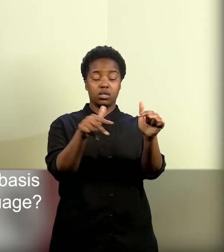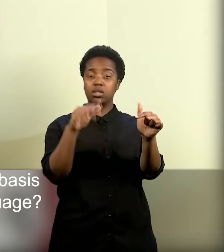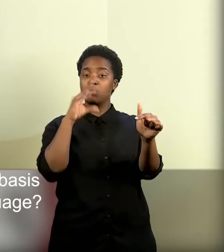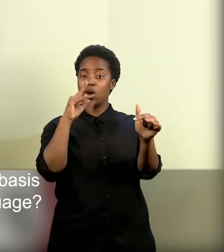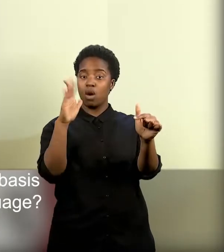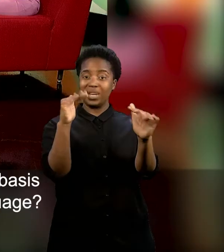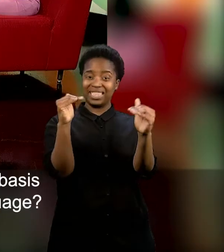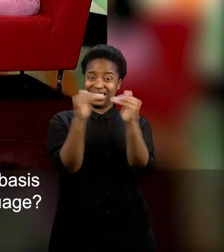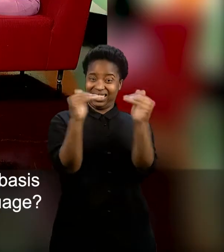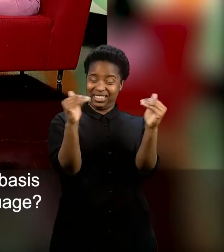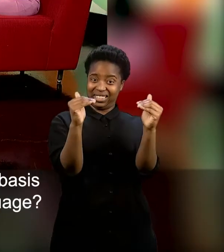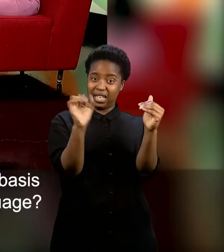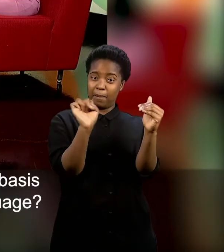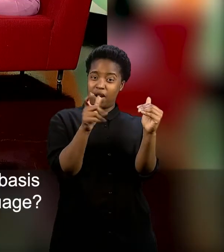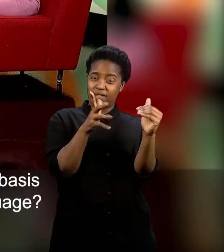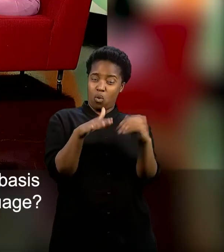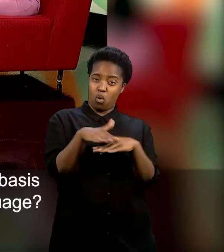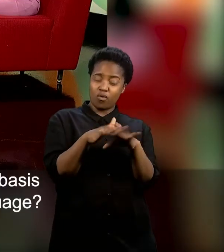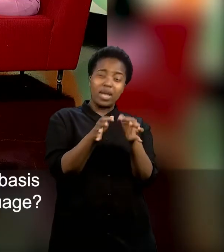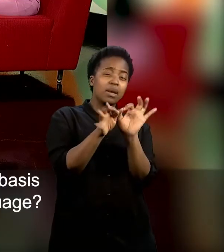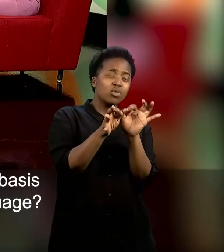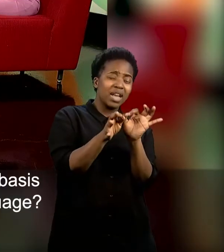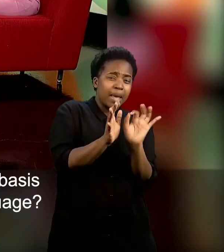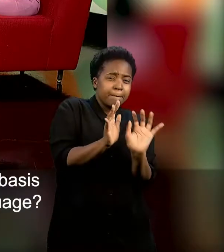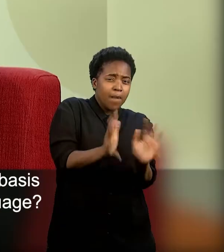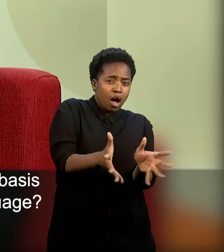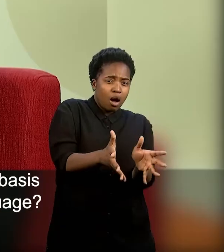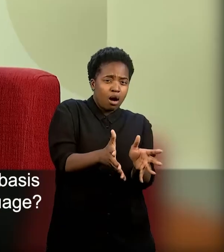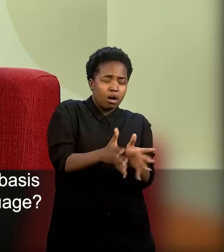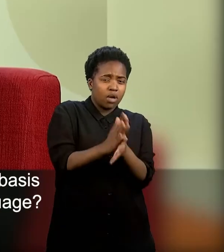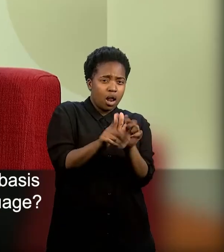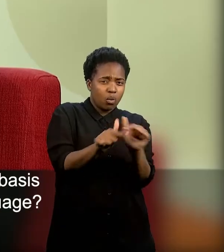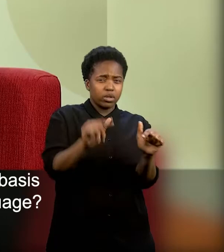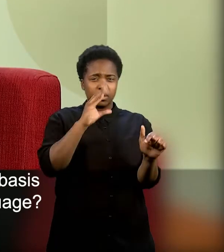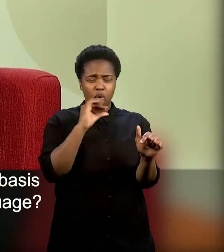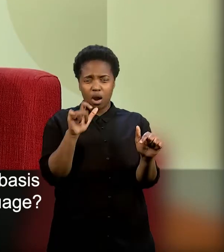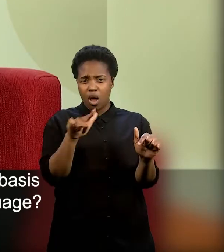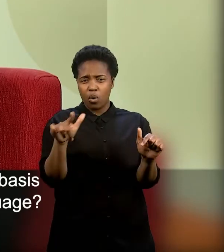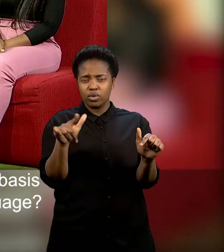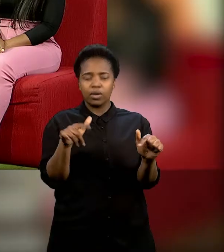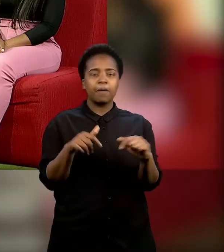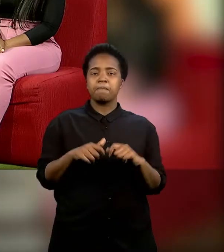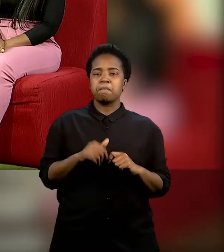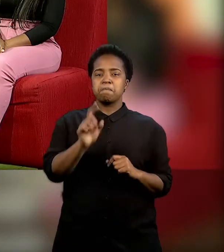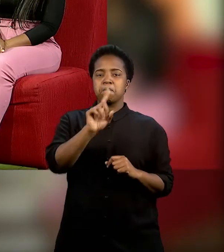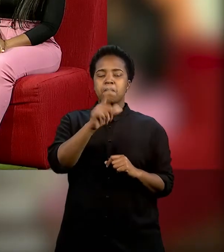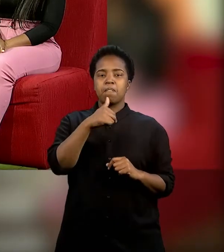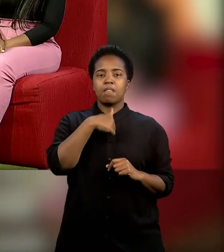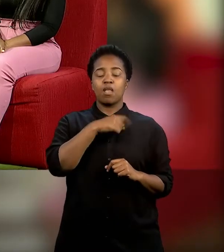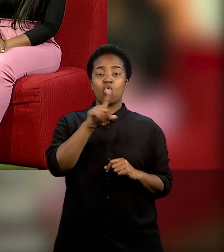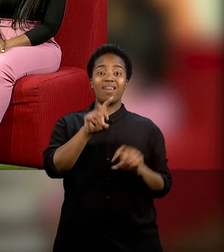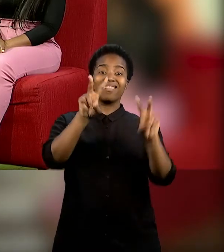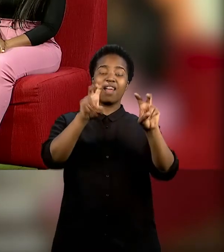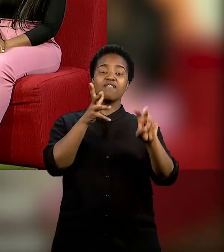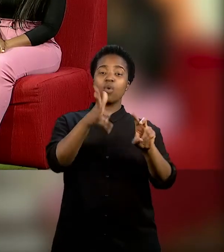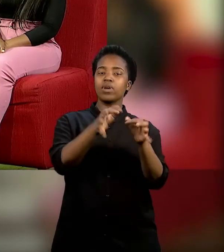with spoken language, is it necessarily for the basis of interpretation of sign language and spoken language? When we look back at it, it's